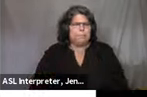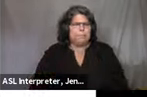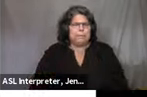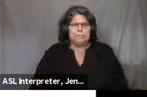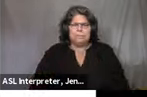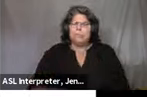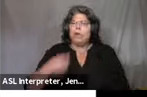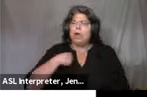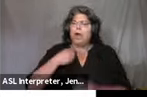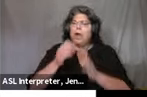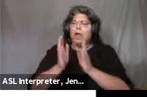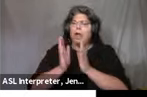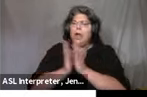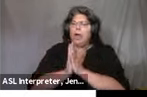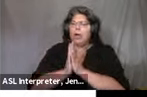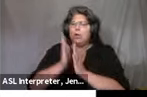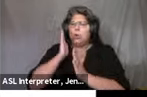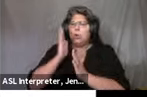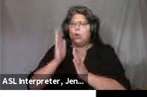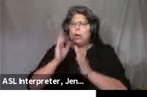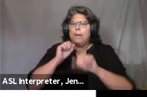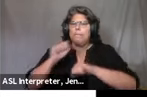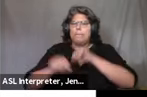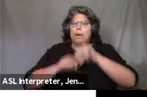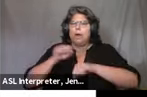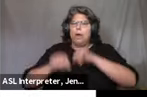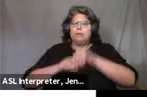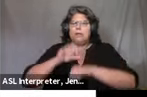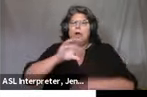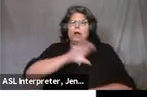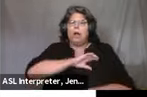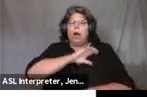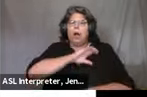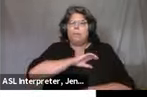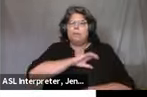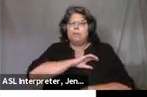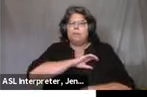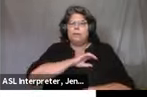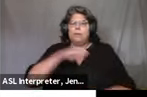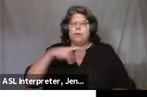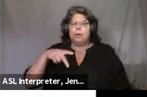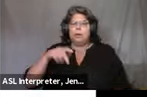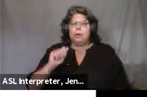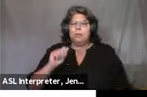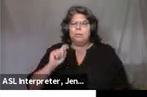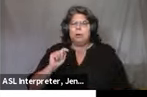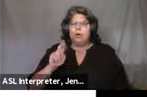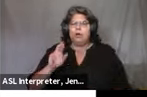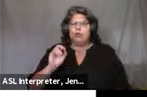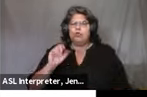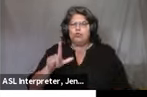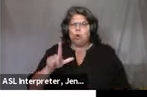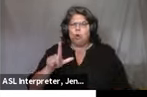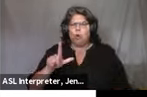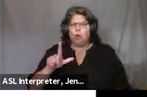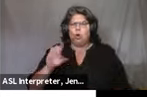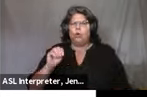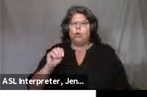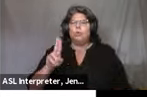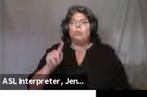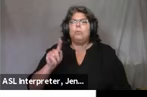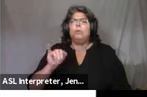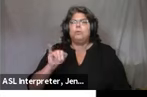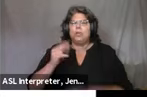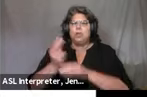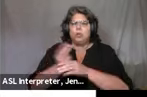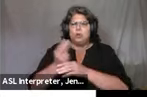I asked, will bicycle cops patrol the multi-use path? Bicycle cops patrol the